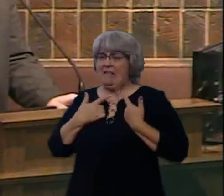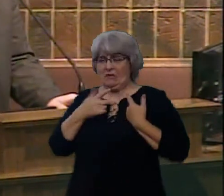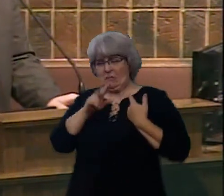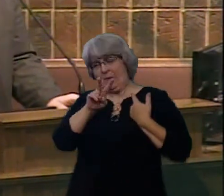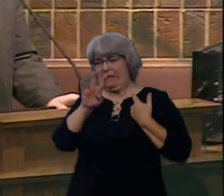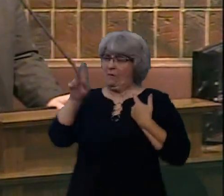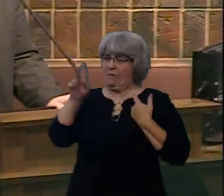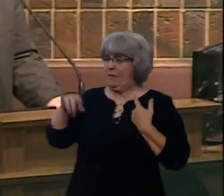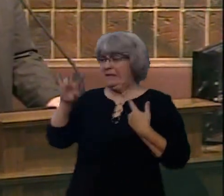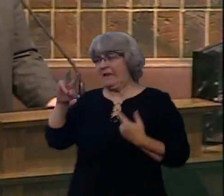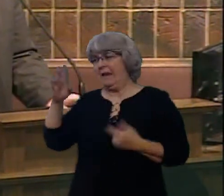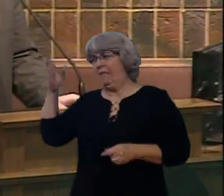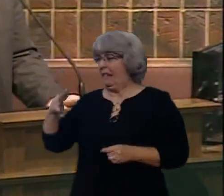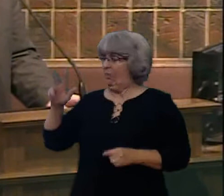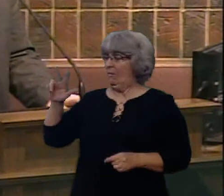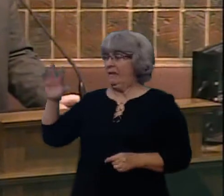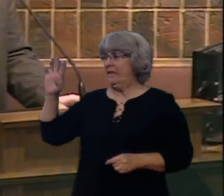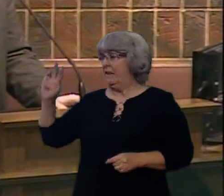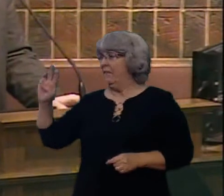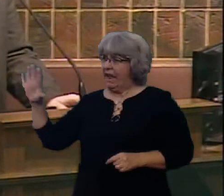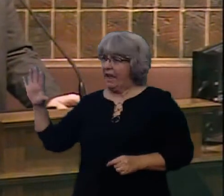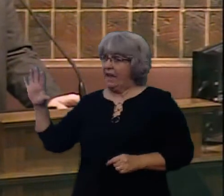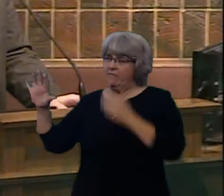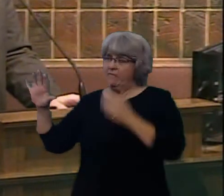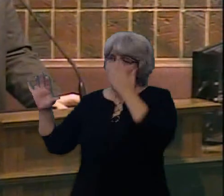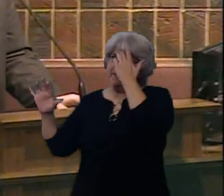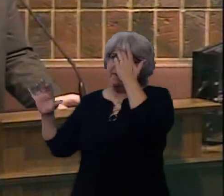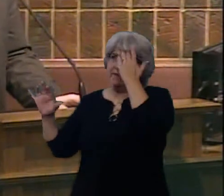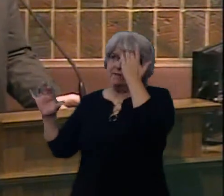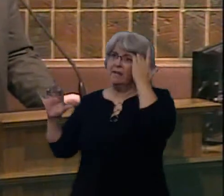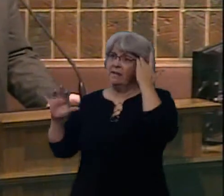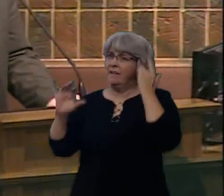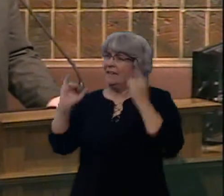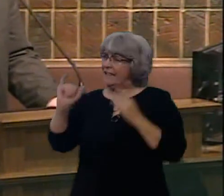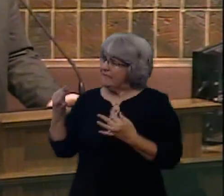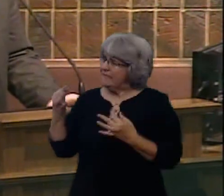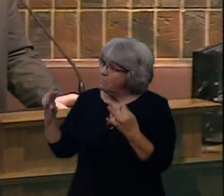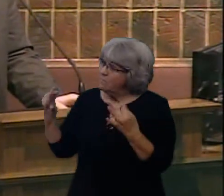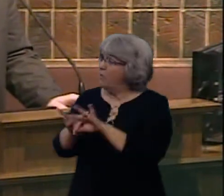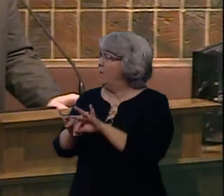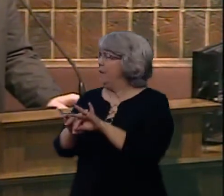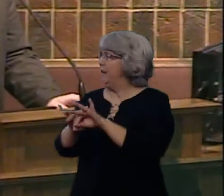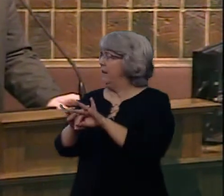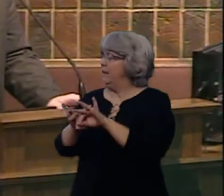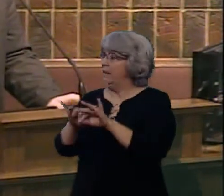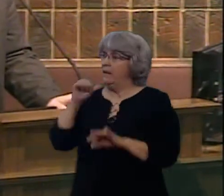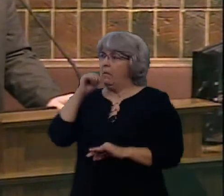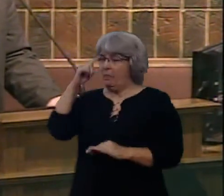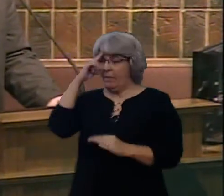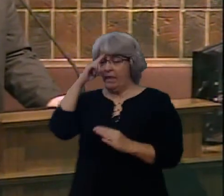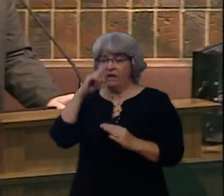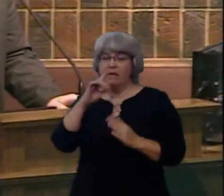24/7, 365. Don't think that's insignificant. Don't count that as nothing.